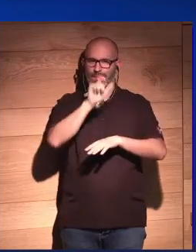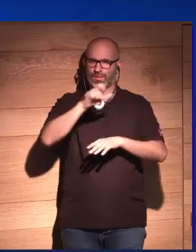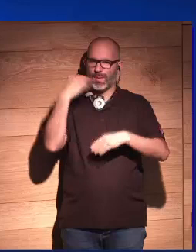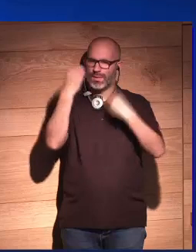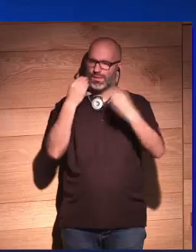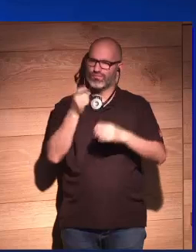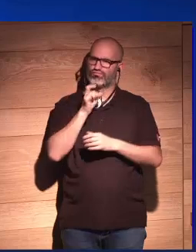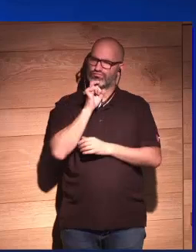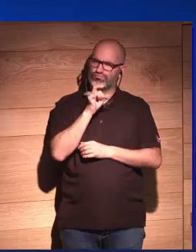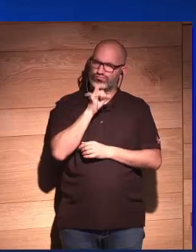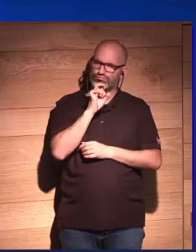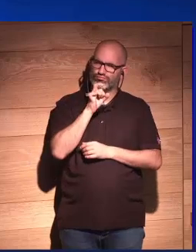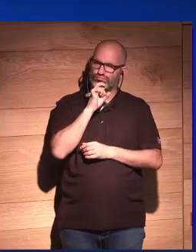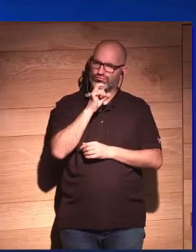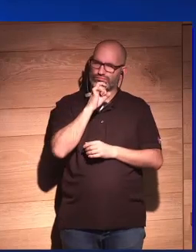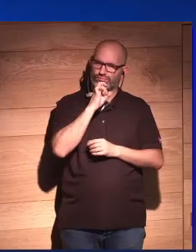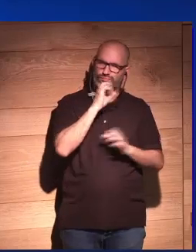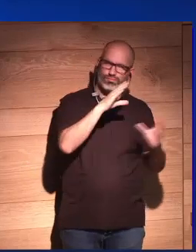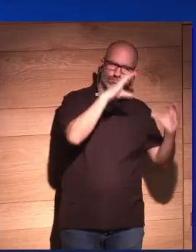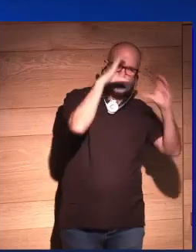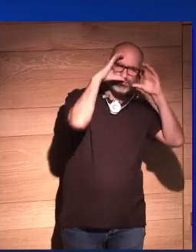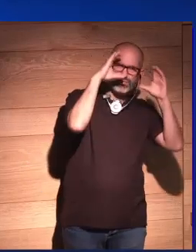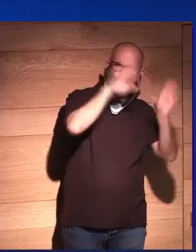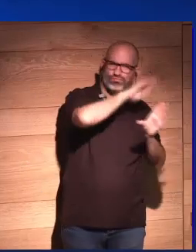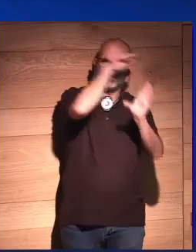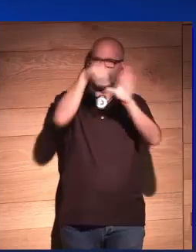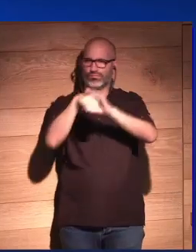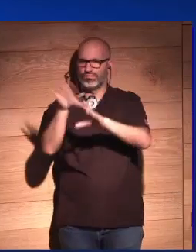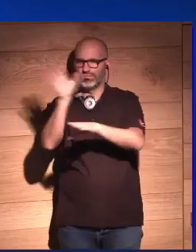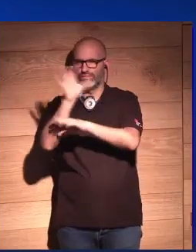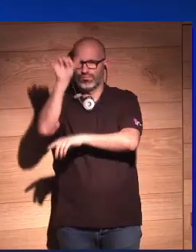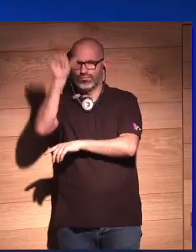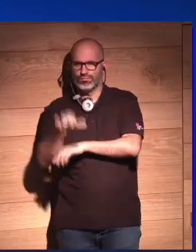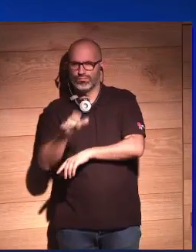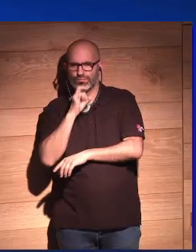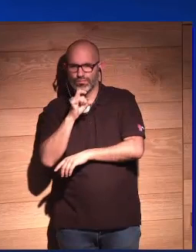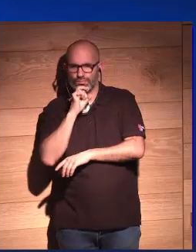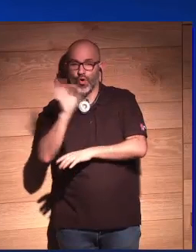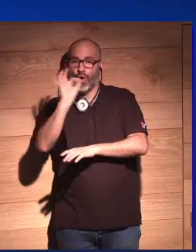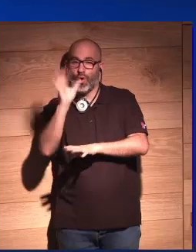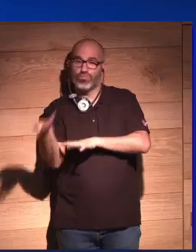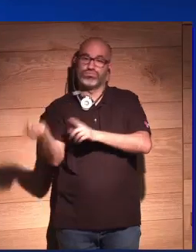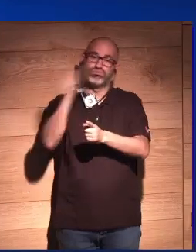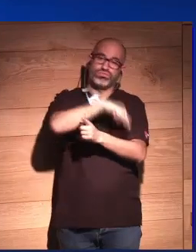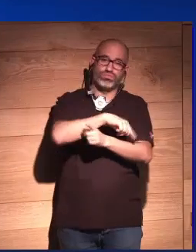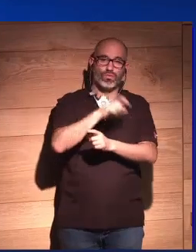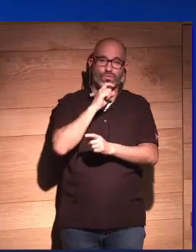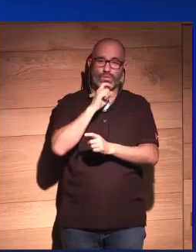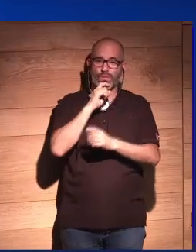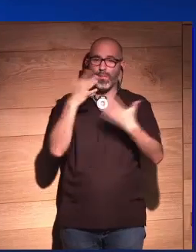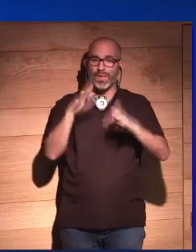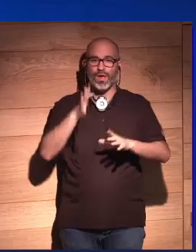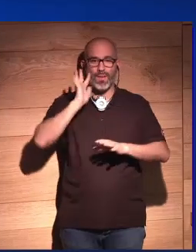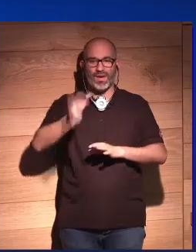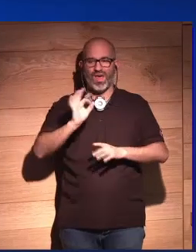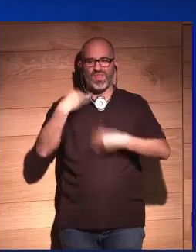dissolve, but in the end, it's the works that leave that whole thing behind and